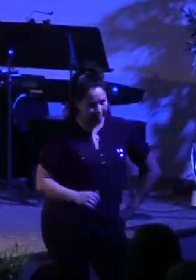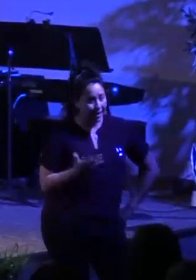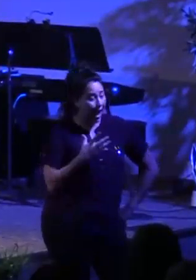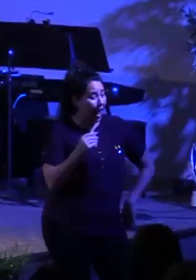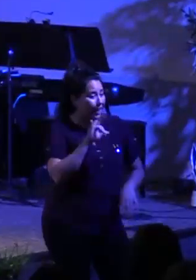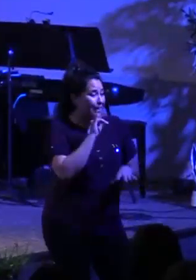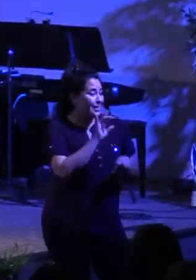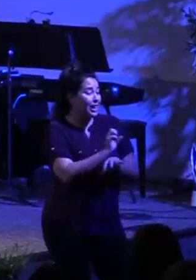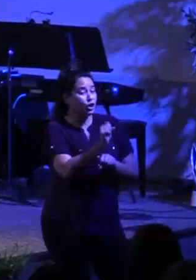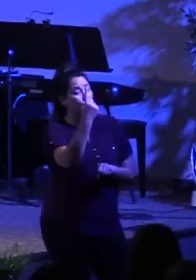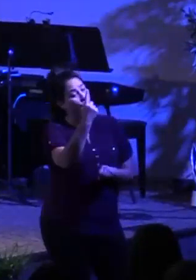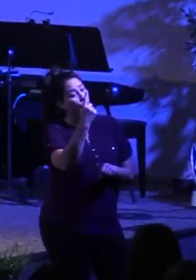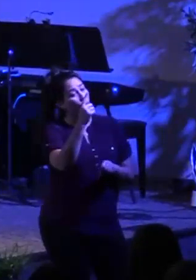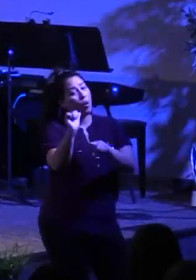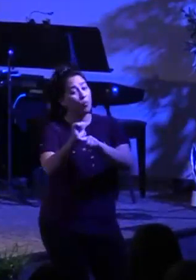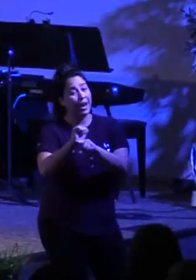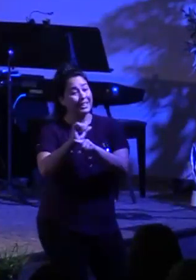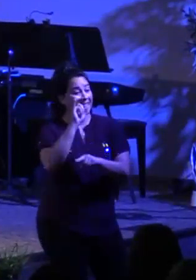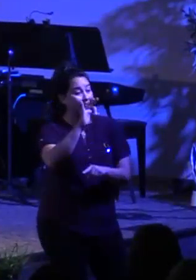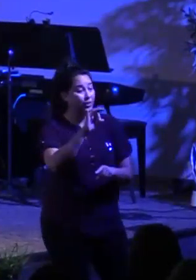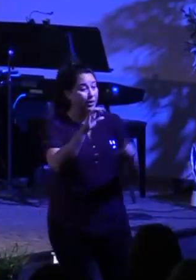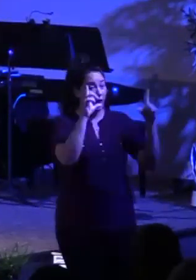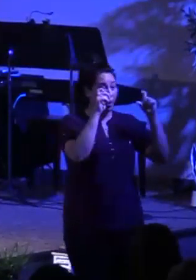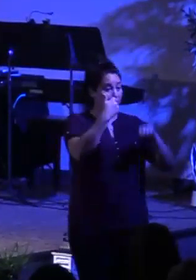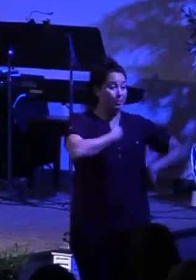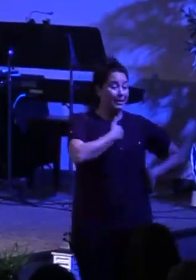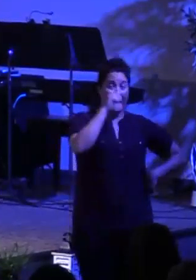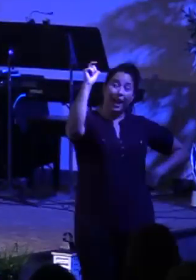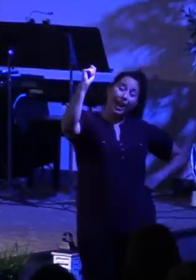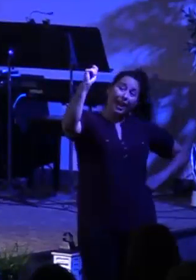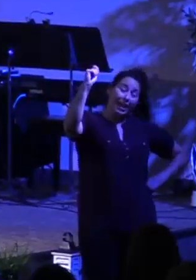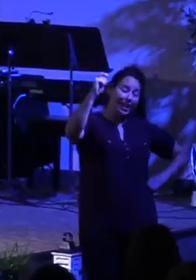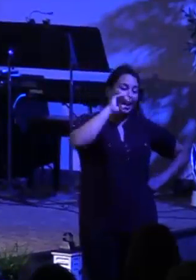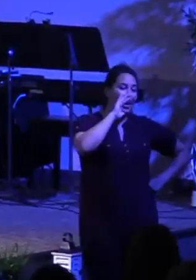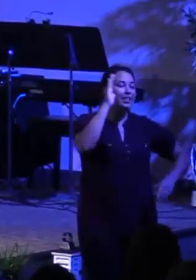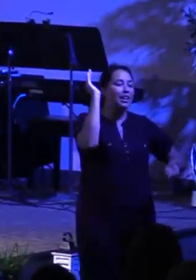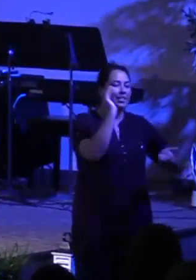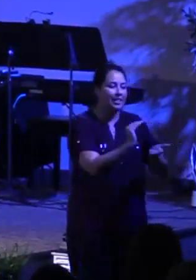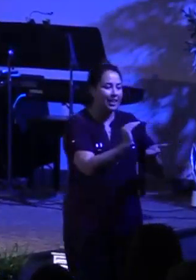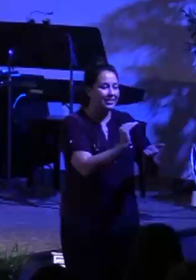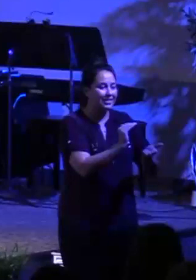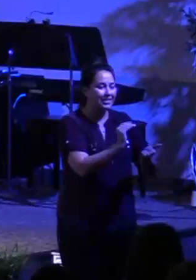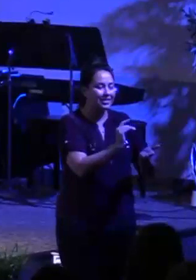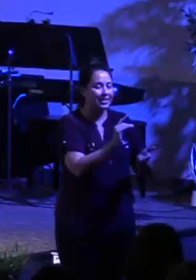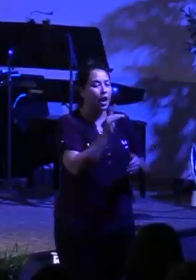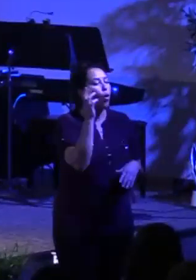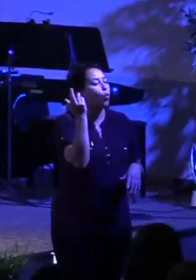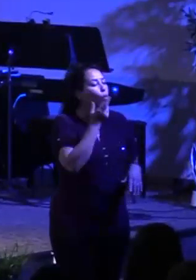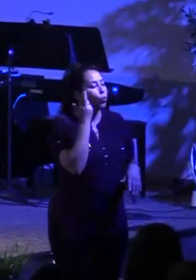And actually, that's one exercise. Take less selfies. If you take a lot of selfies, take less of them. Why? Because what you're doing is you're looking at yourself